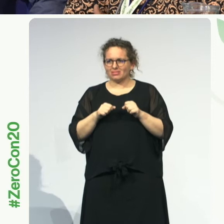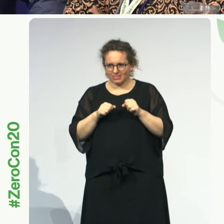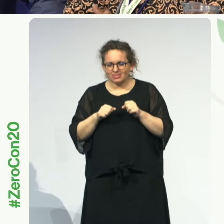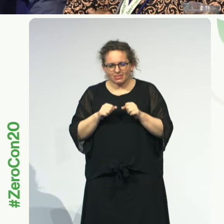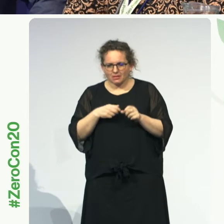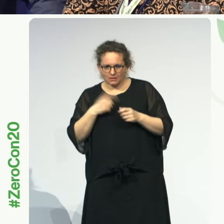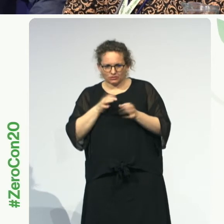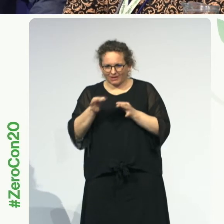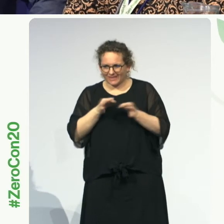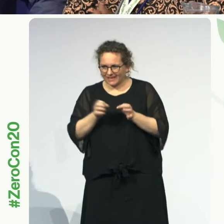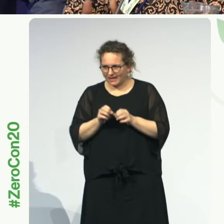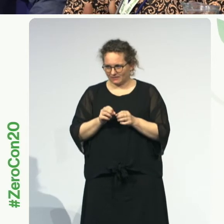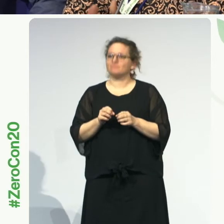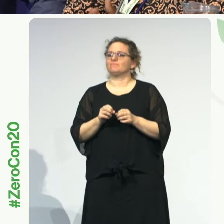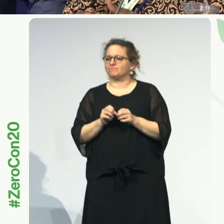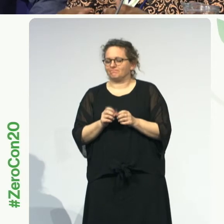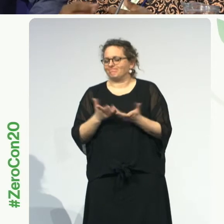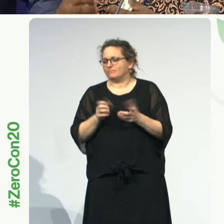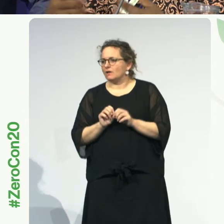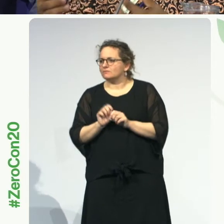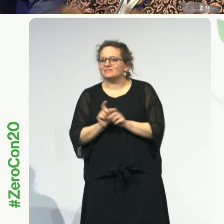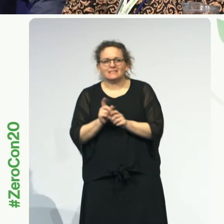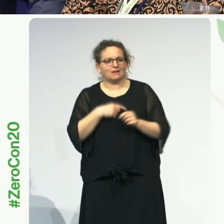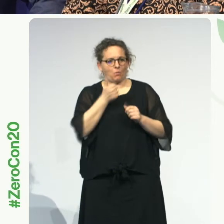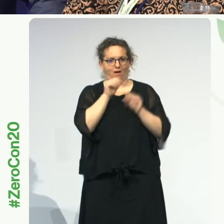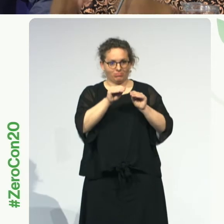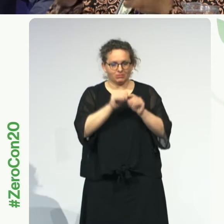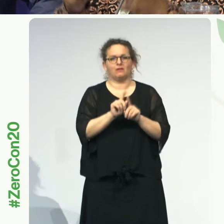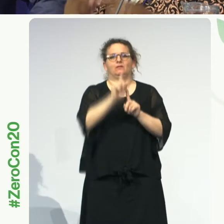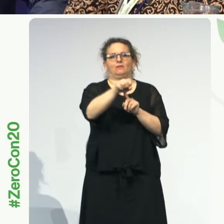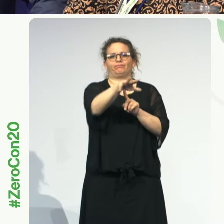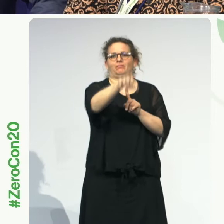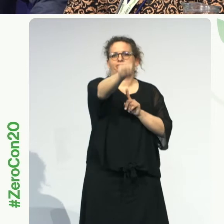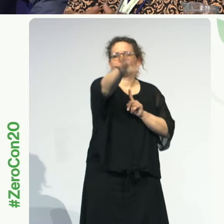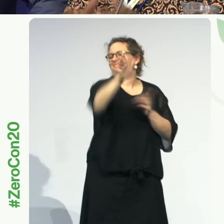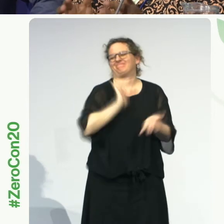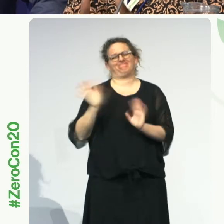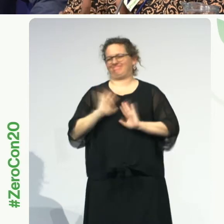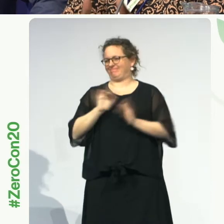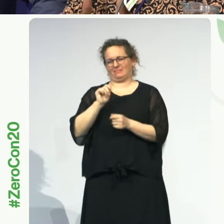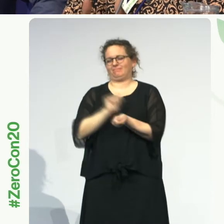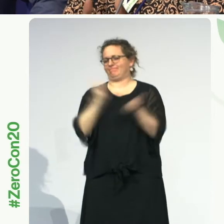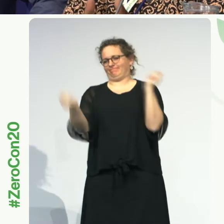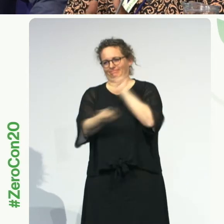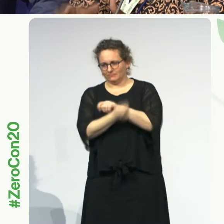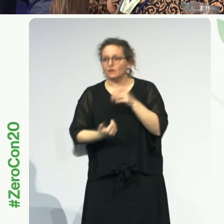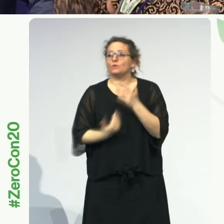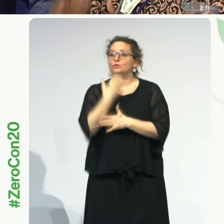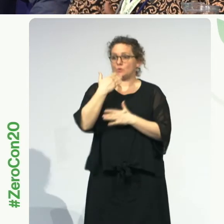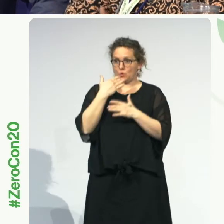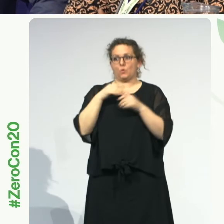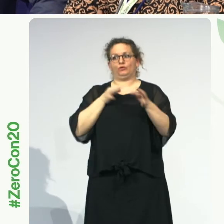immersion model, whereby all teachers in the selected